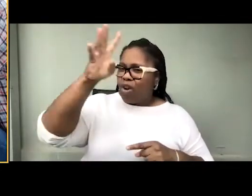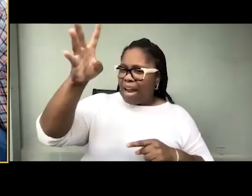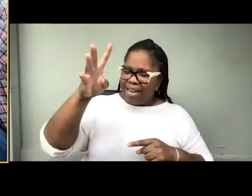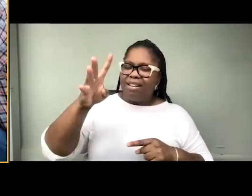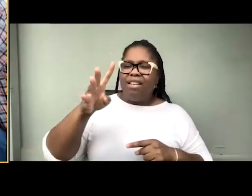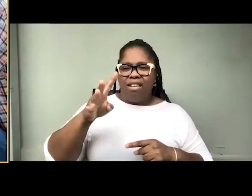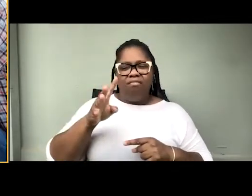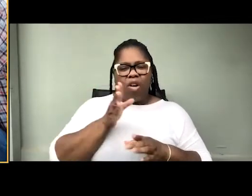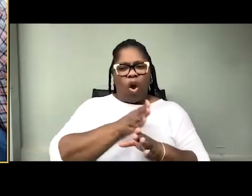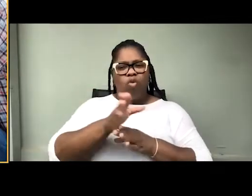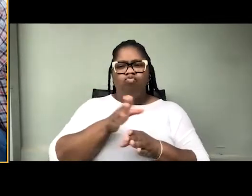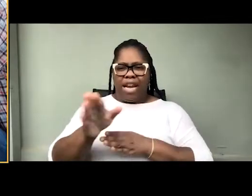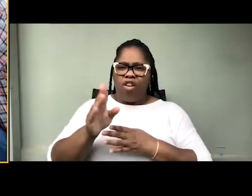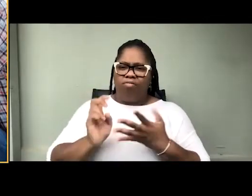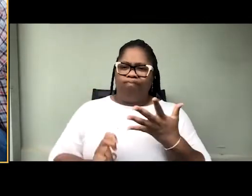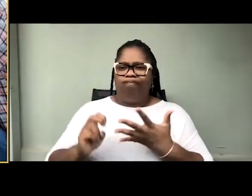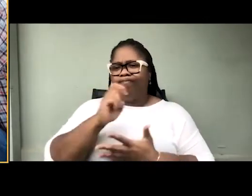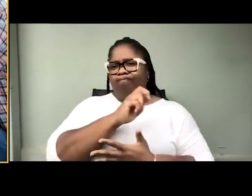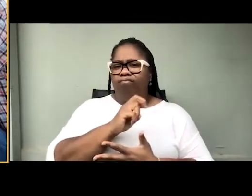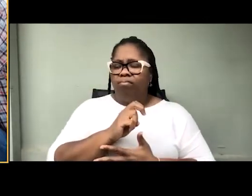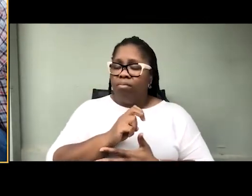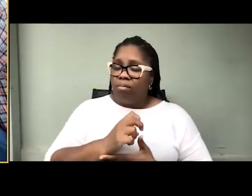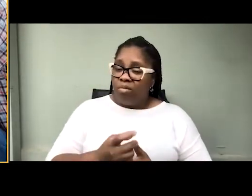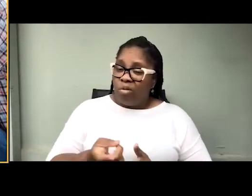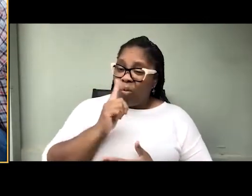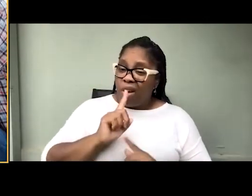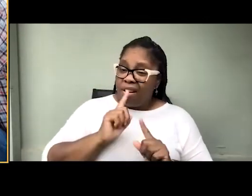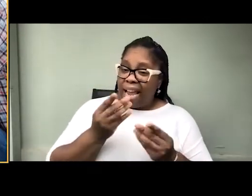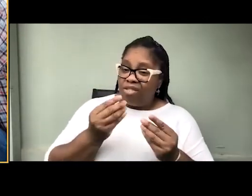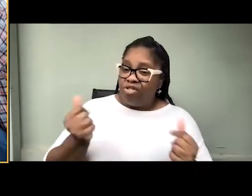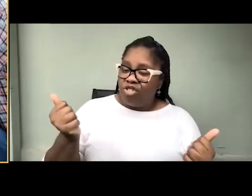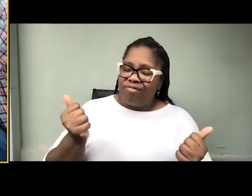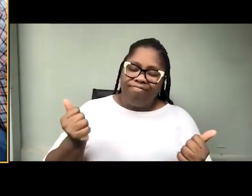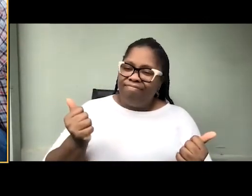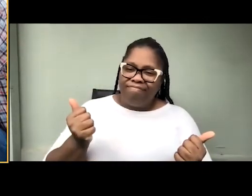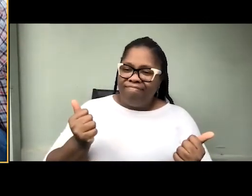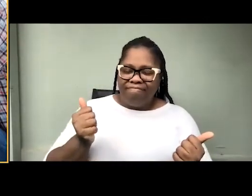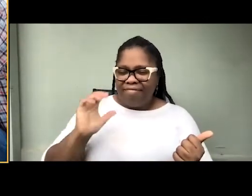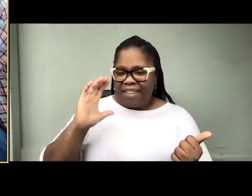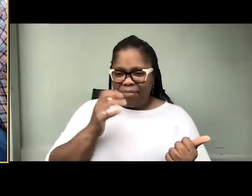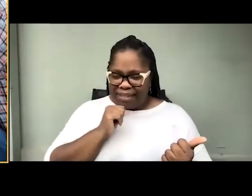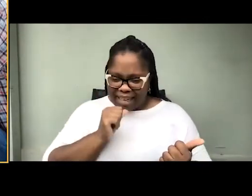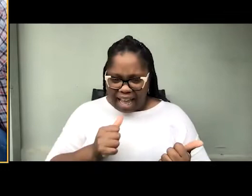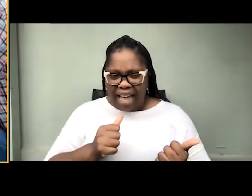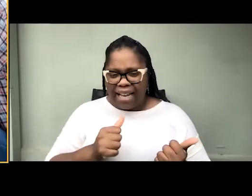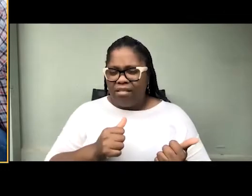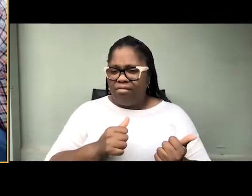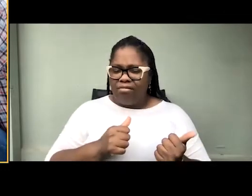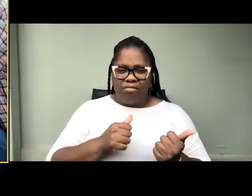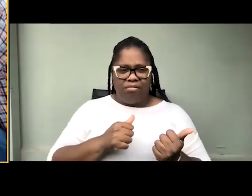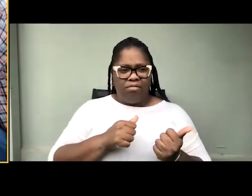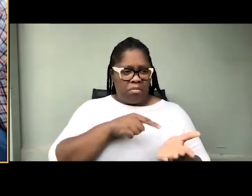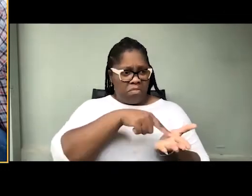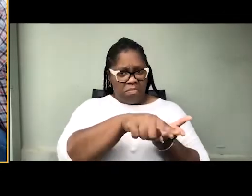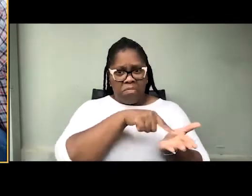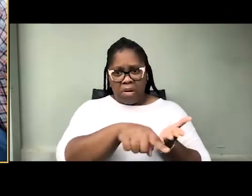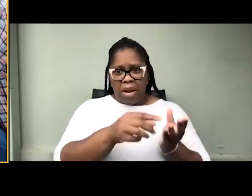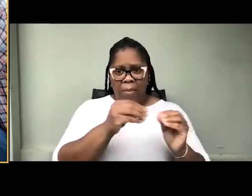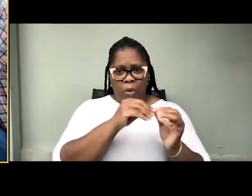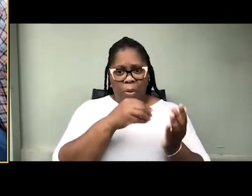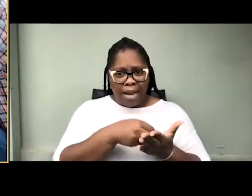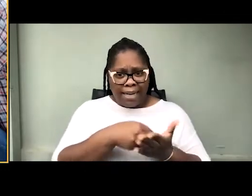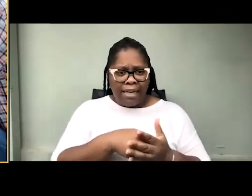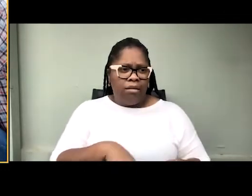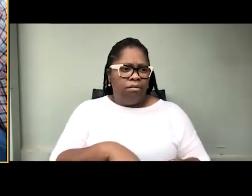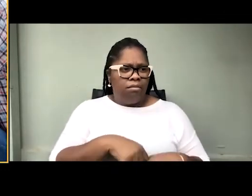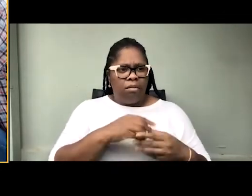for them. So if there's no one solution to this, we're not going to just create more caregivers by just paying more or providing more training.